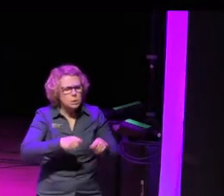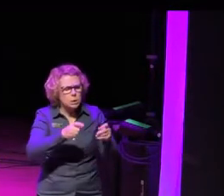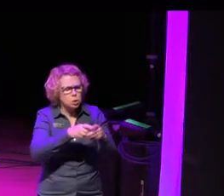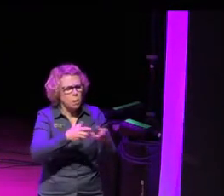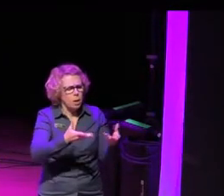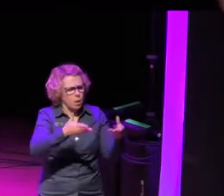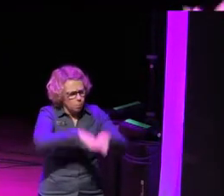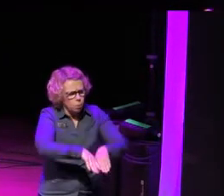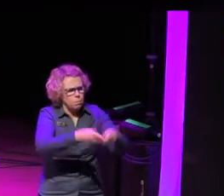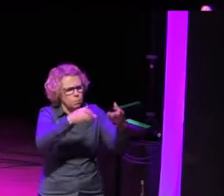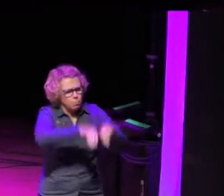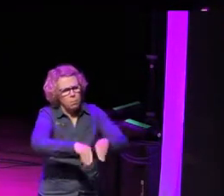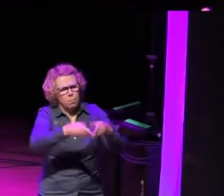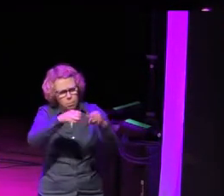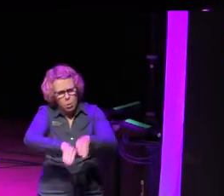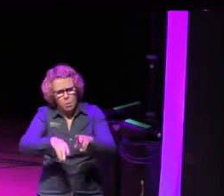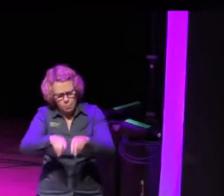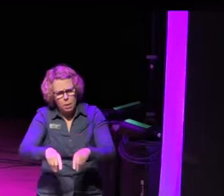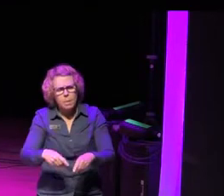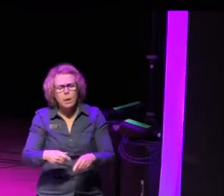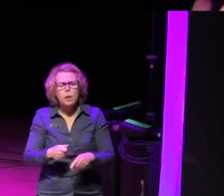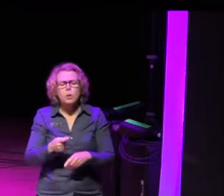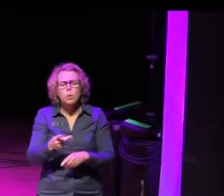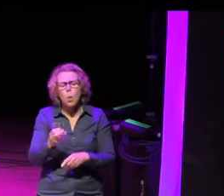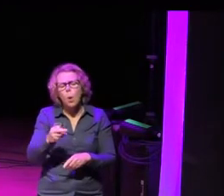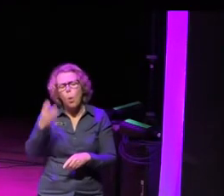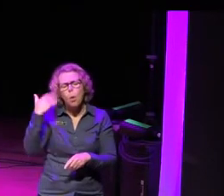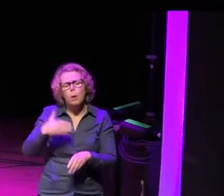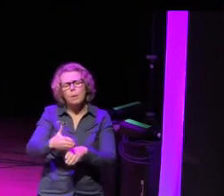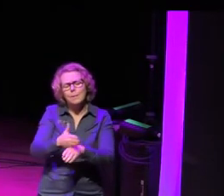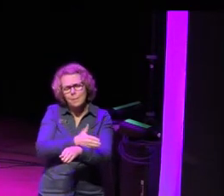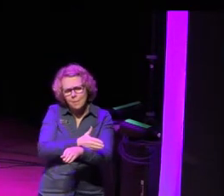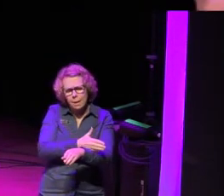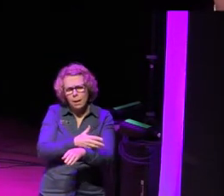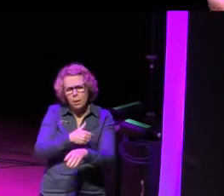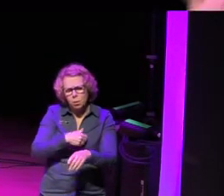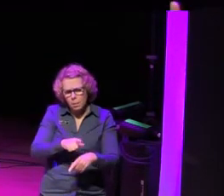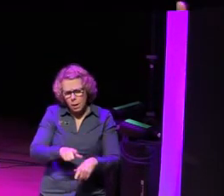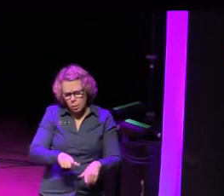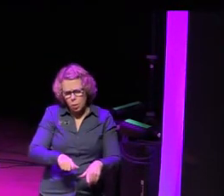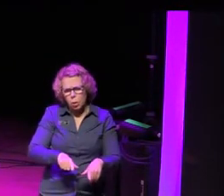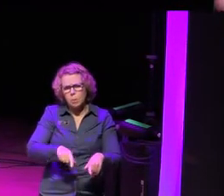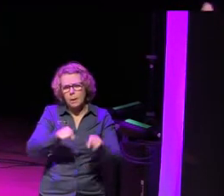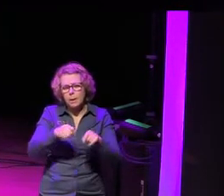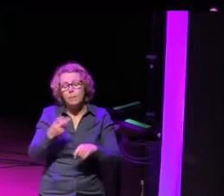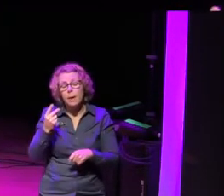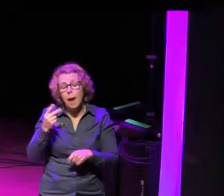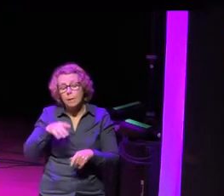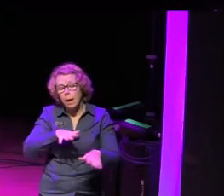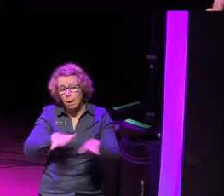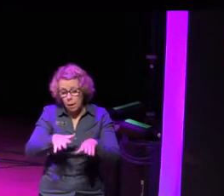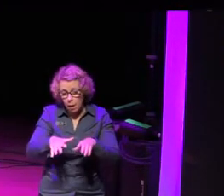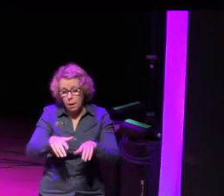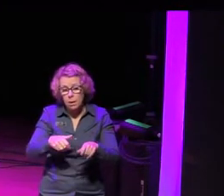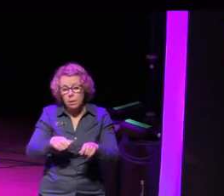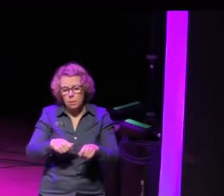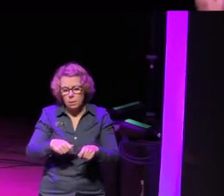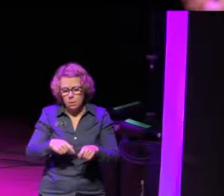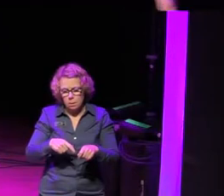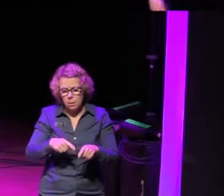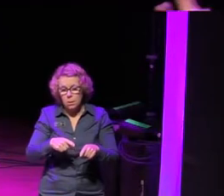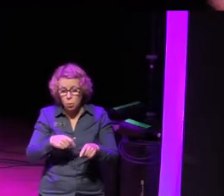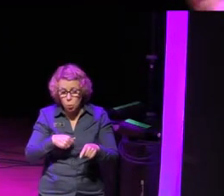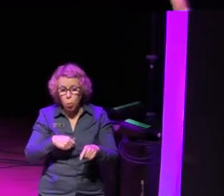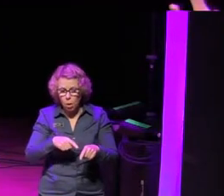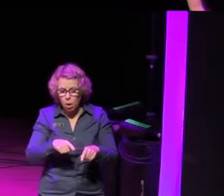earthquake had a few years before, when there was a recognition, there was another earthquake, and there was a very stronger